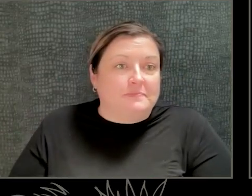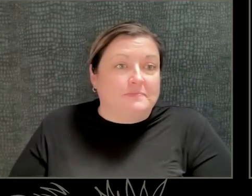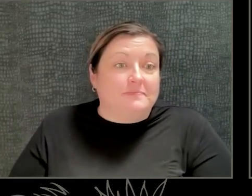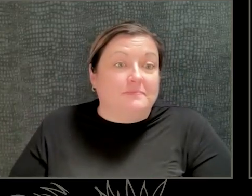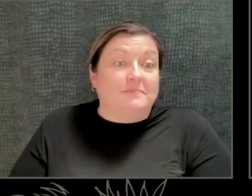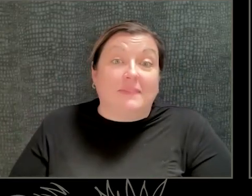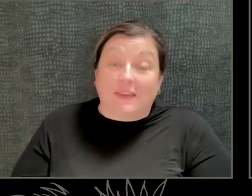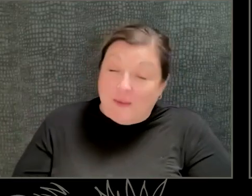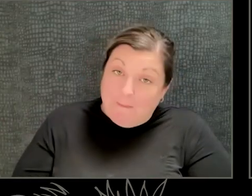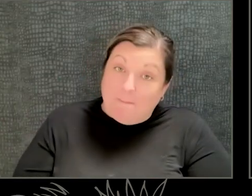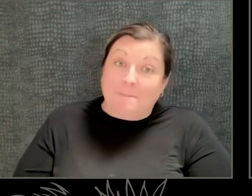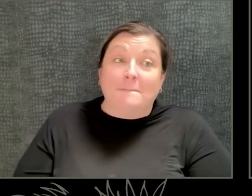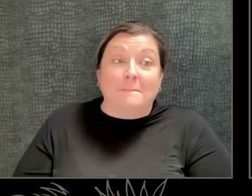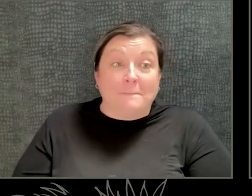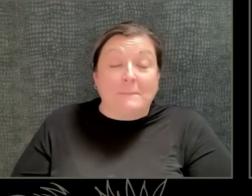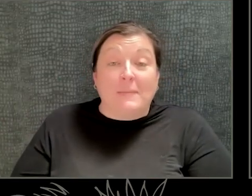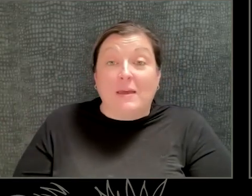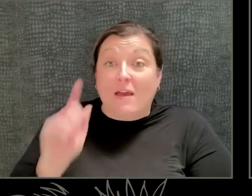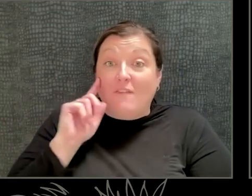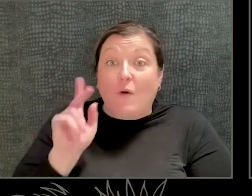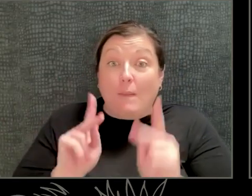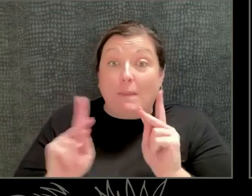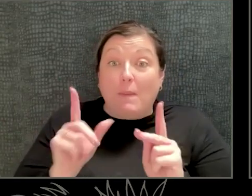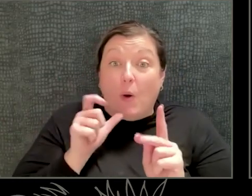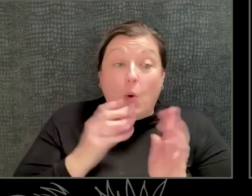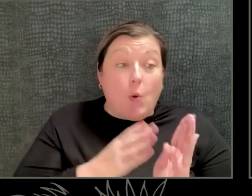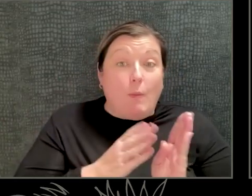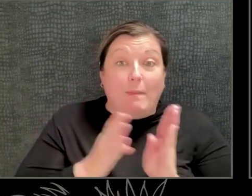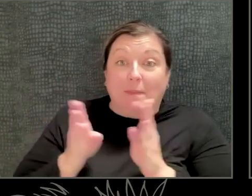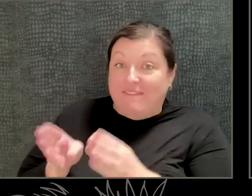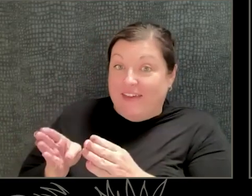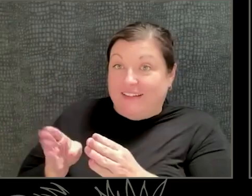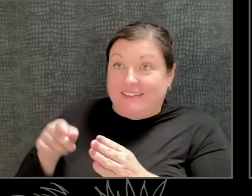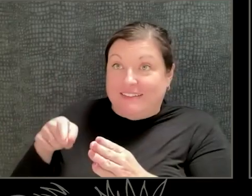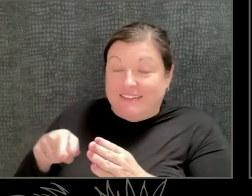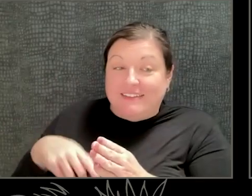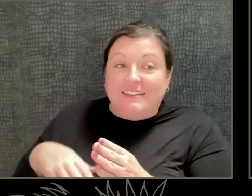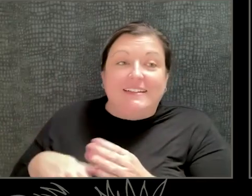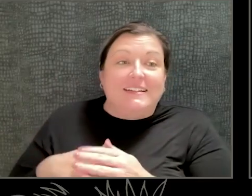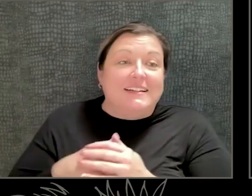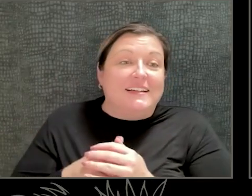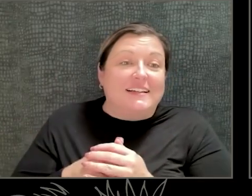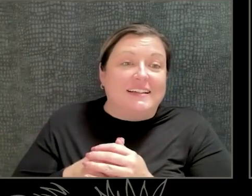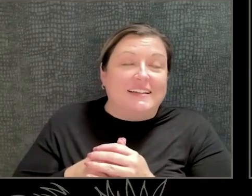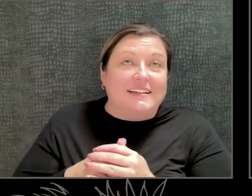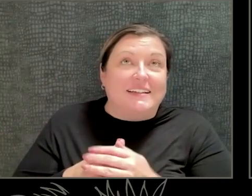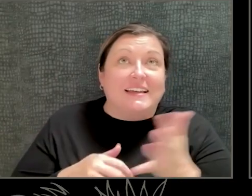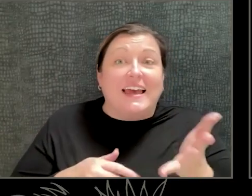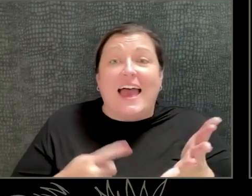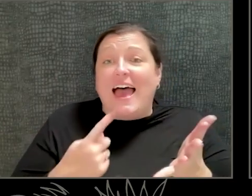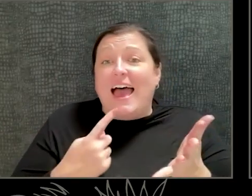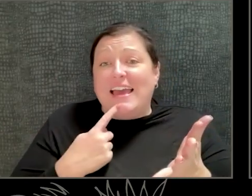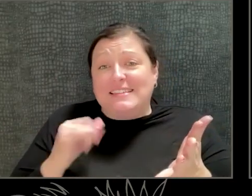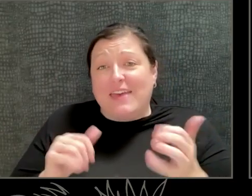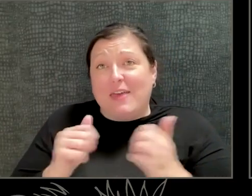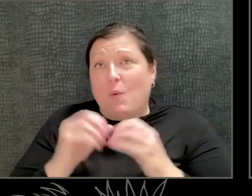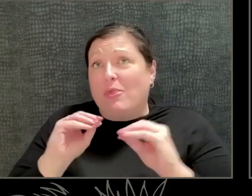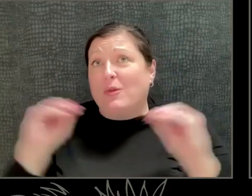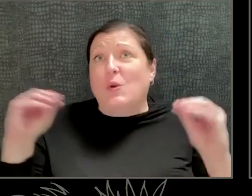Yeah, for people who pivot. So I said that with no enthusiasm. I'm so